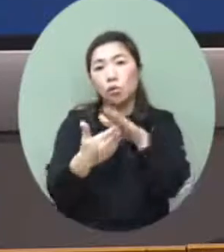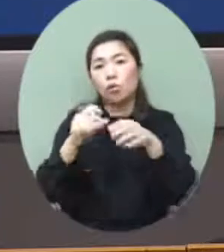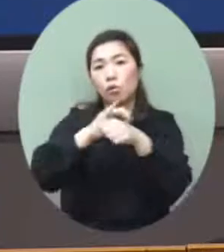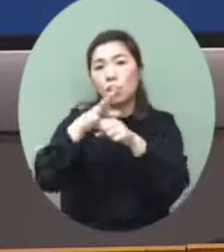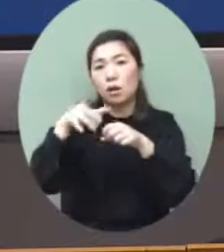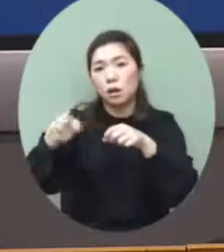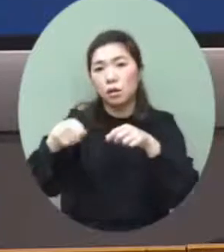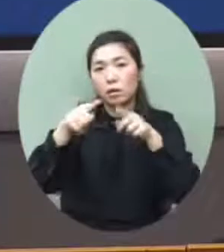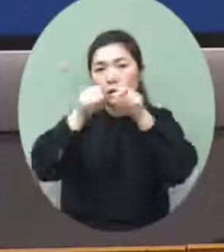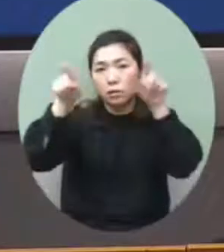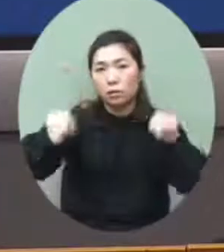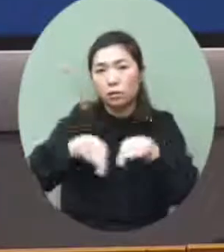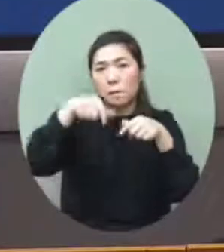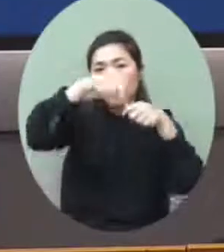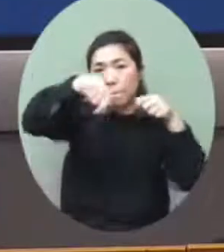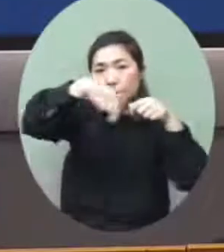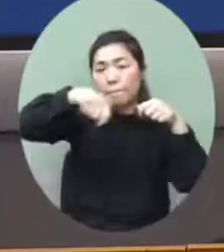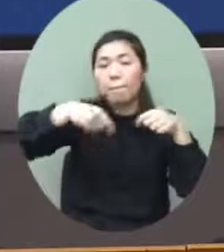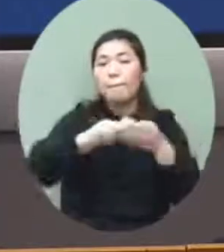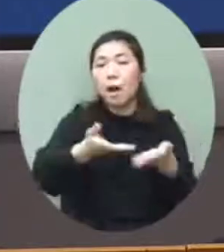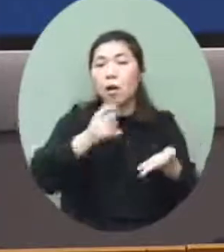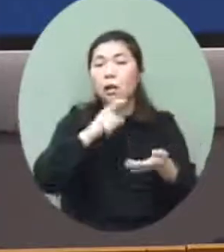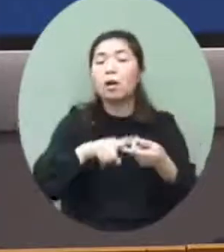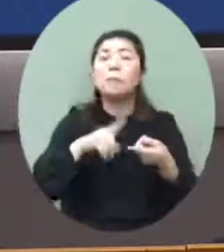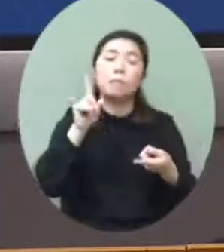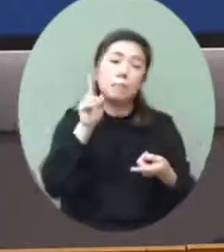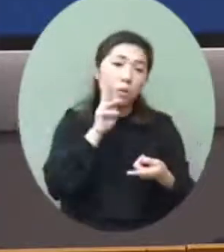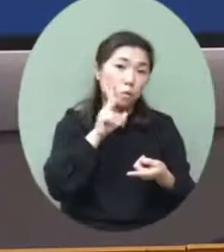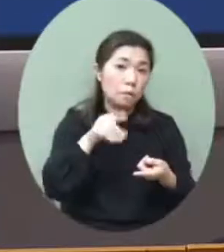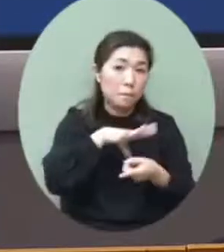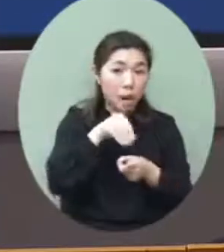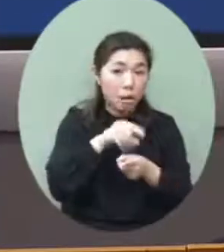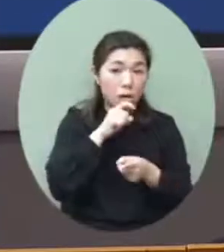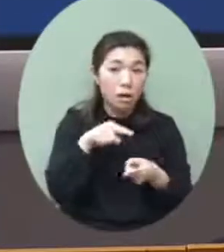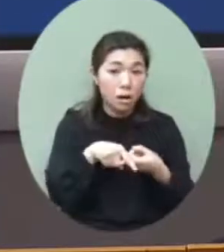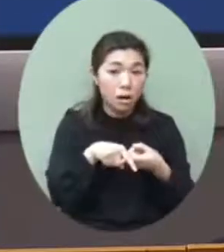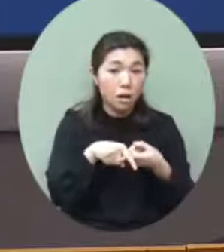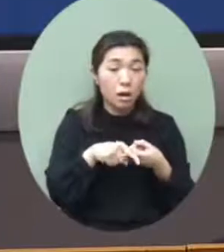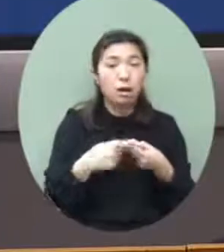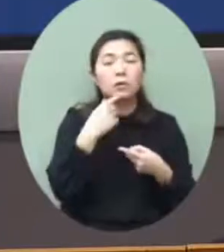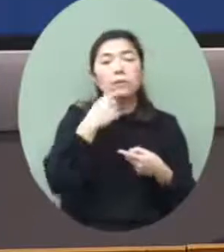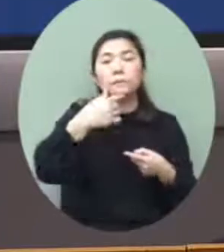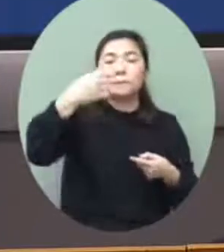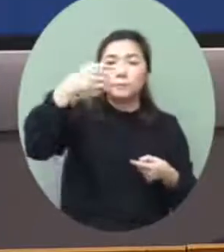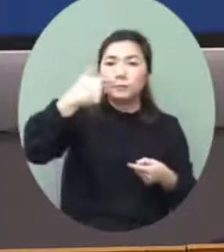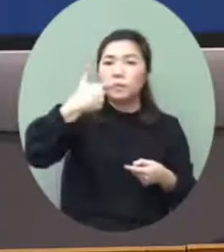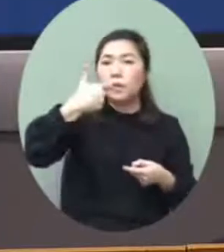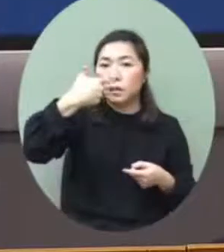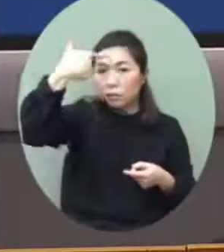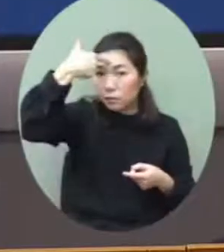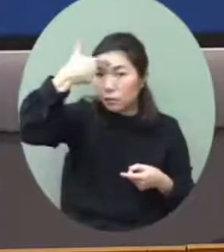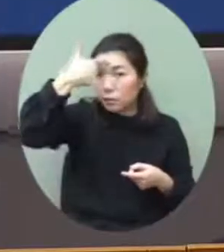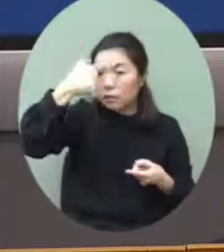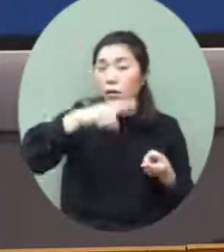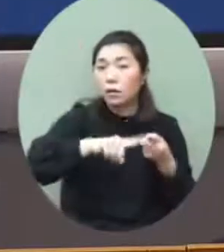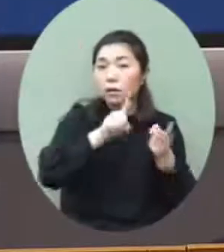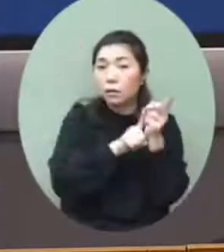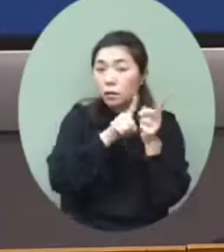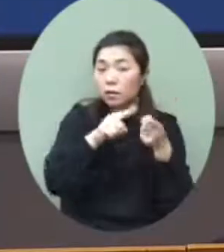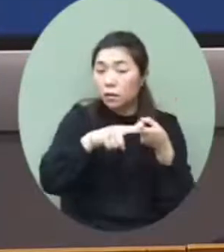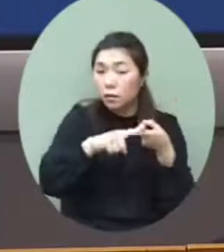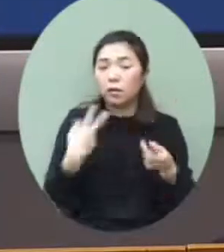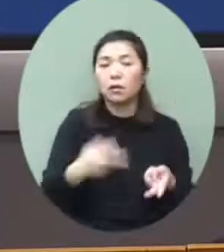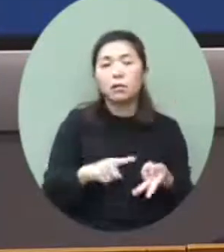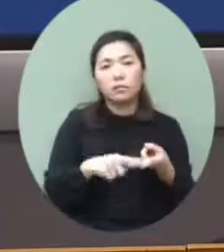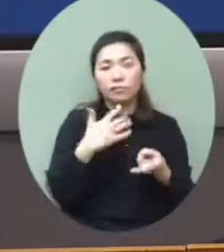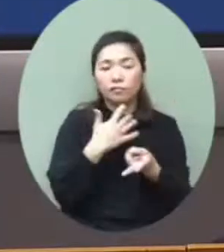larger scale distribution of supplies for those who are quarantining at home. A home kit would be